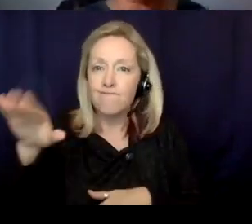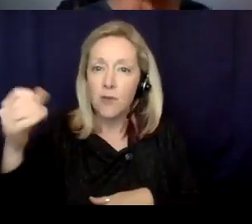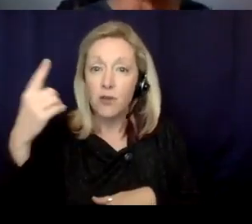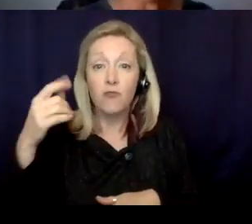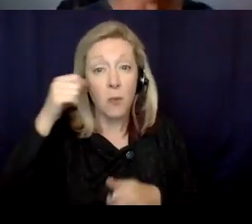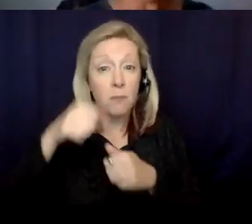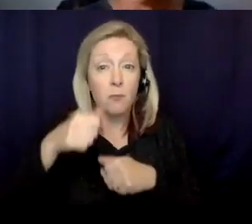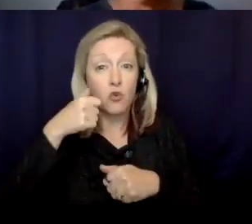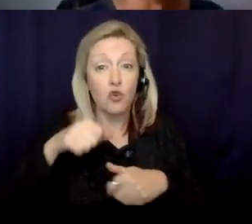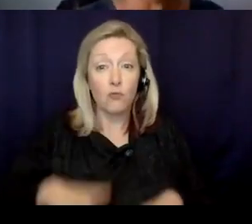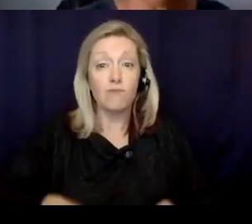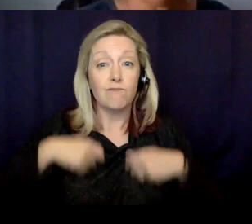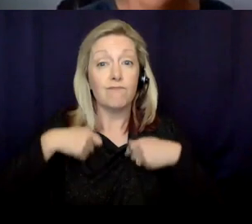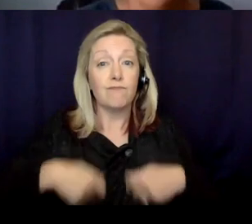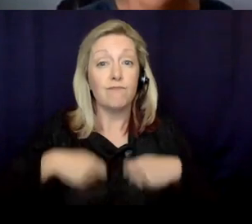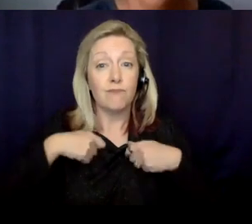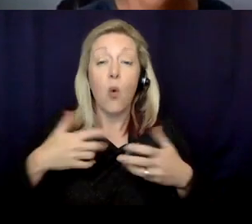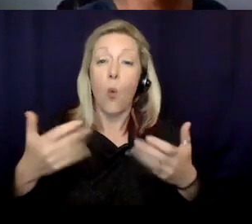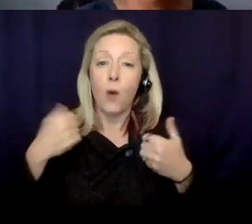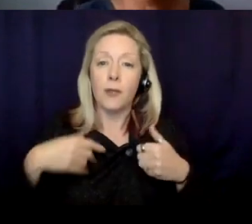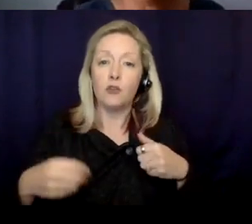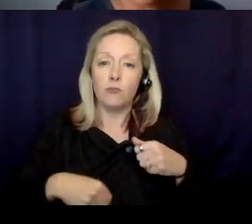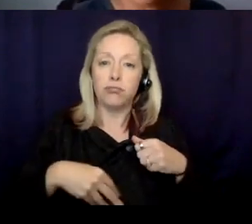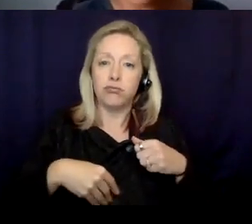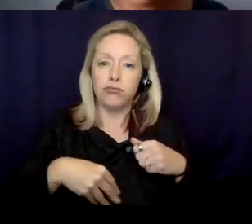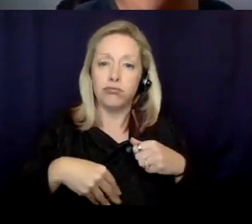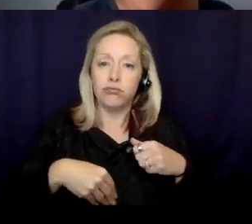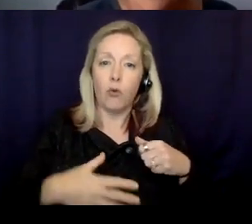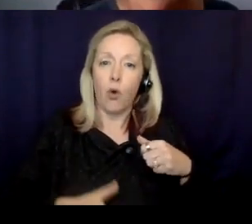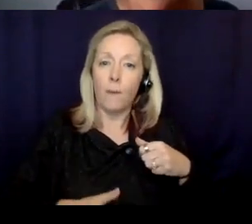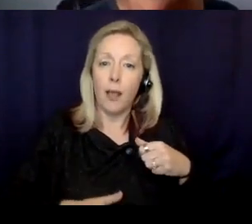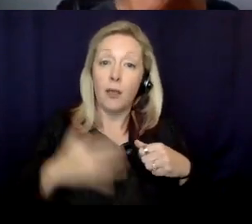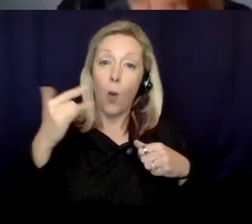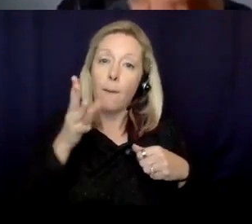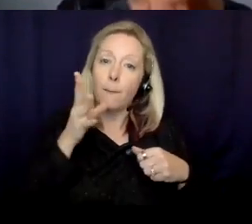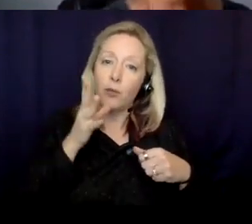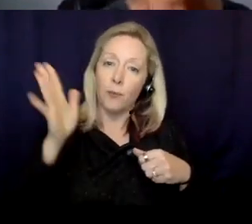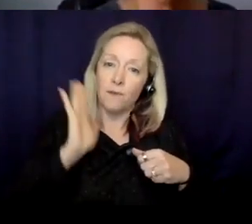raising that shirt up. She wanted me to do that. She thought that was the best thing ever.